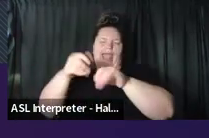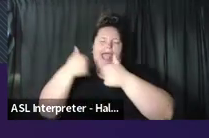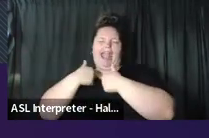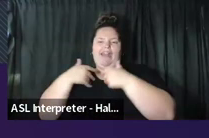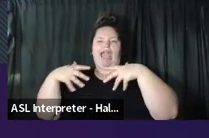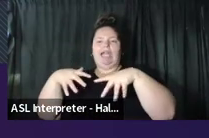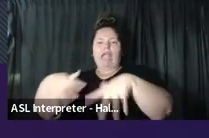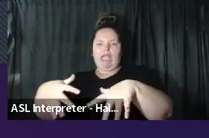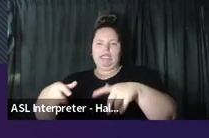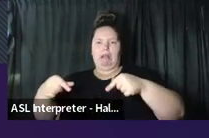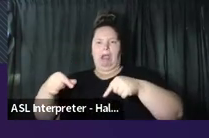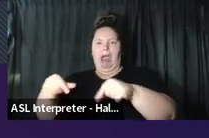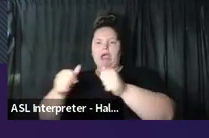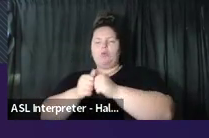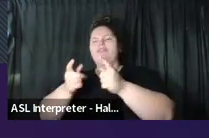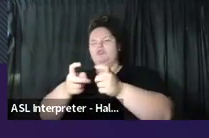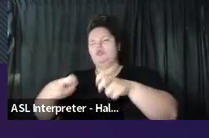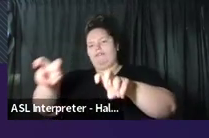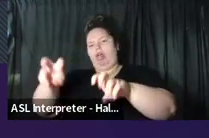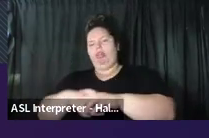travel, but yeah.